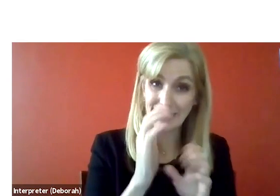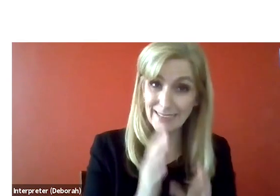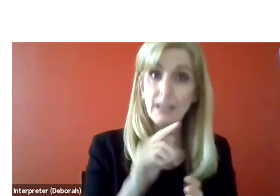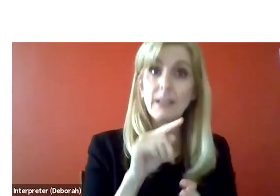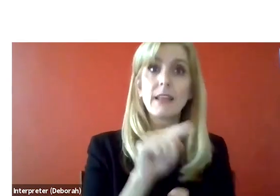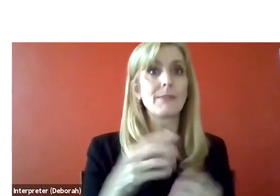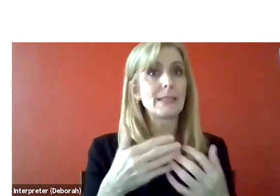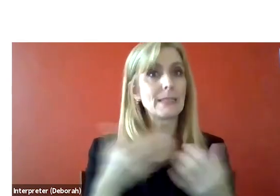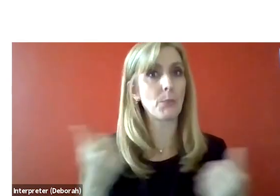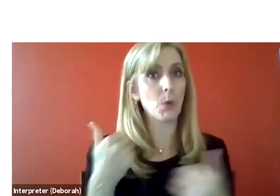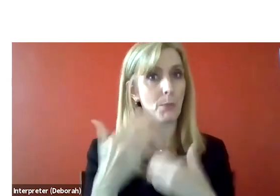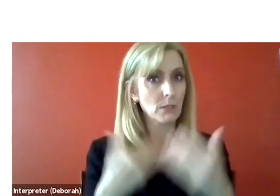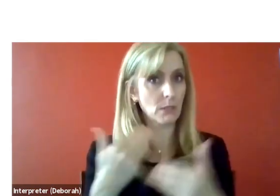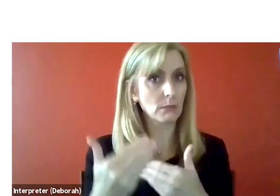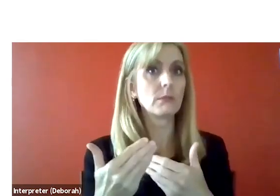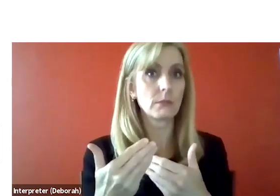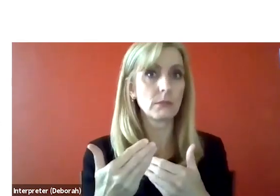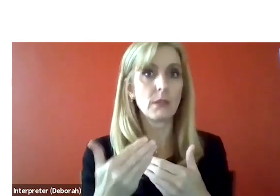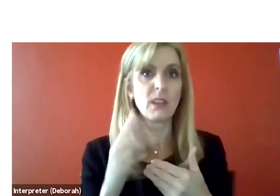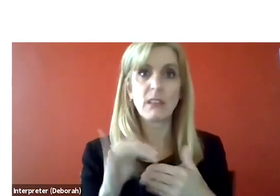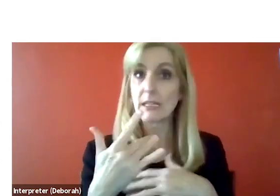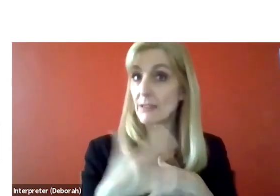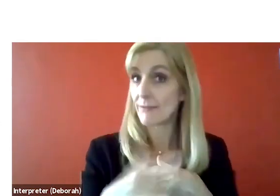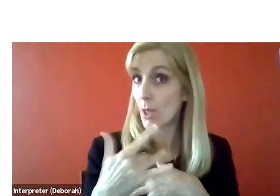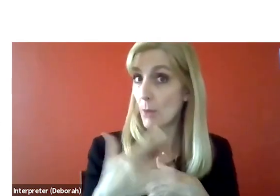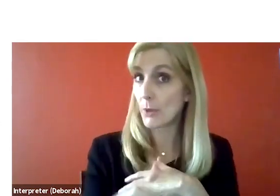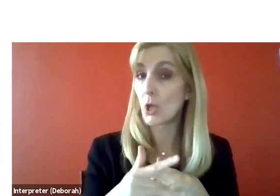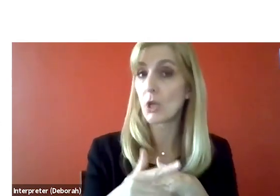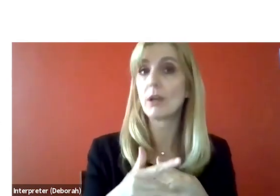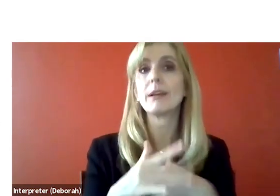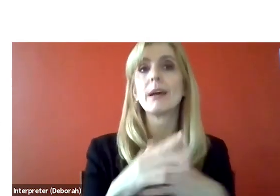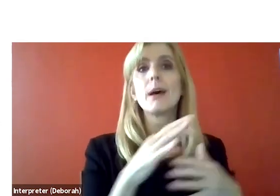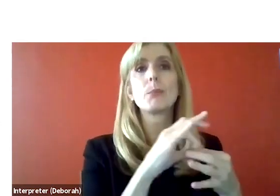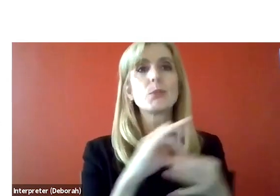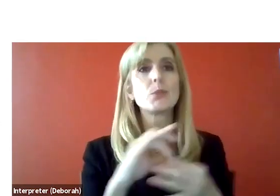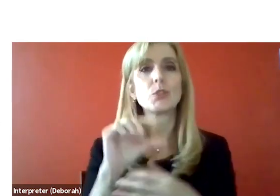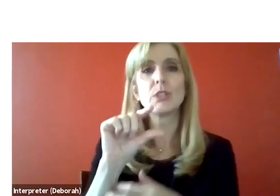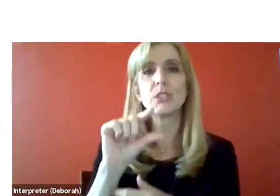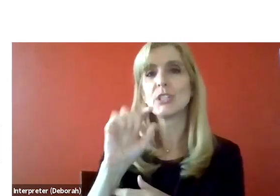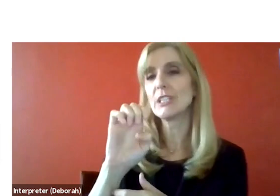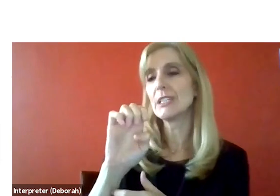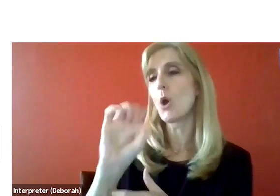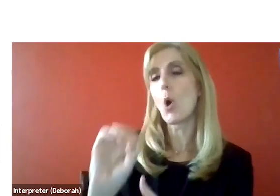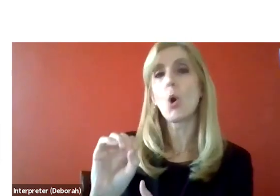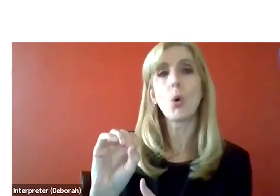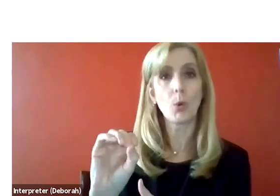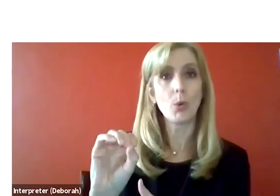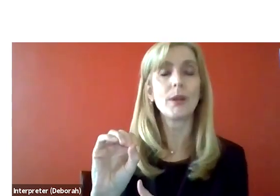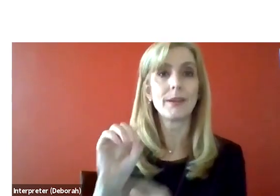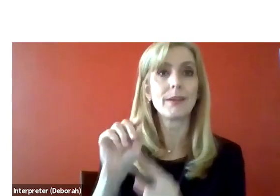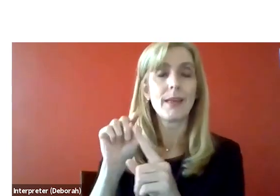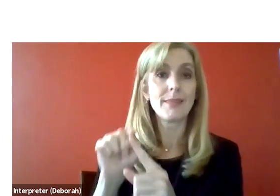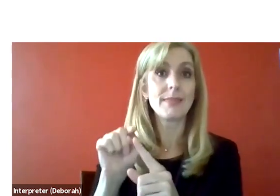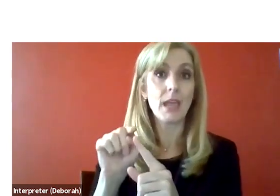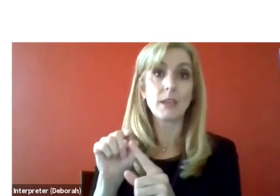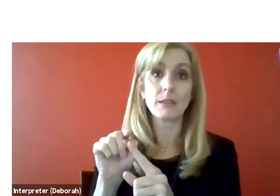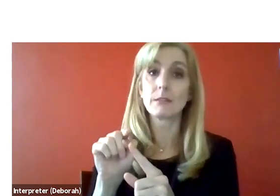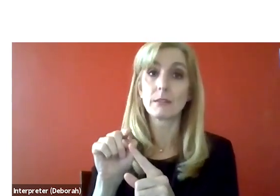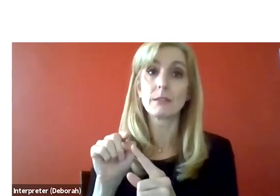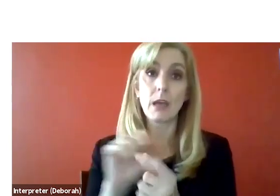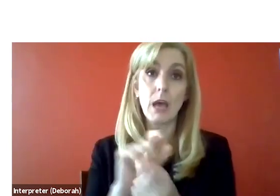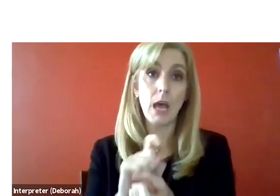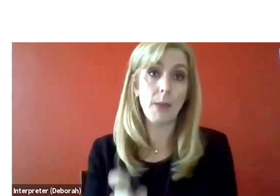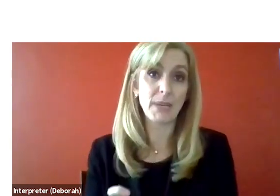separate process that's available pursuant to the GEO, the Graduate Student Union contract. These accommodations